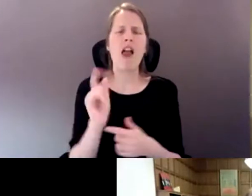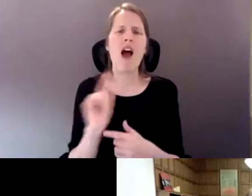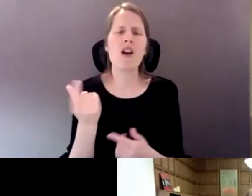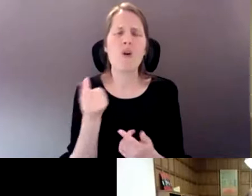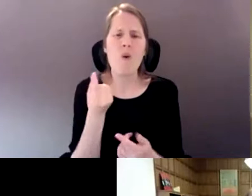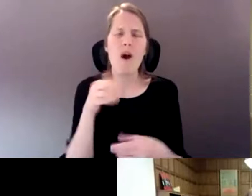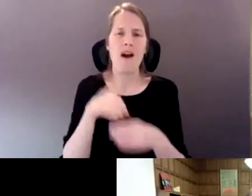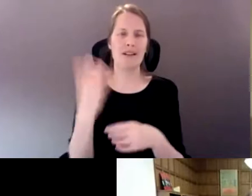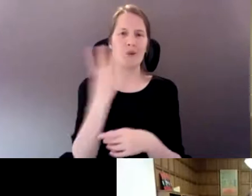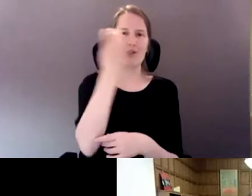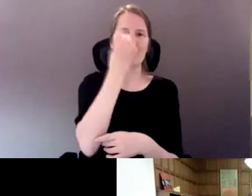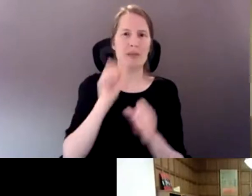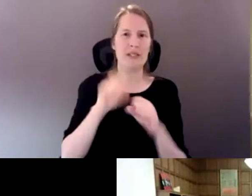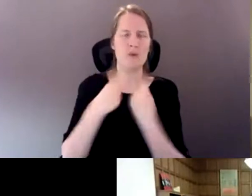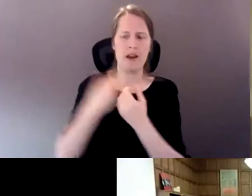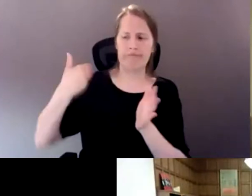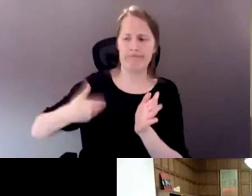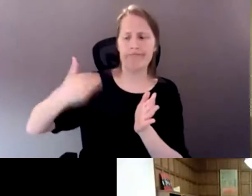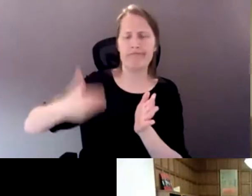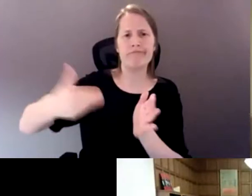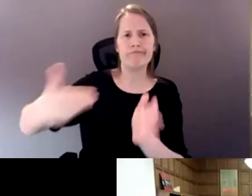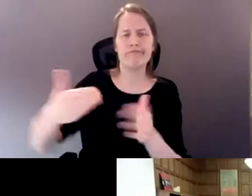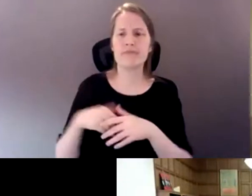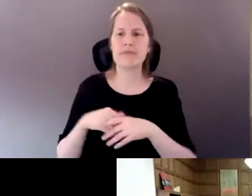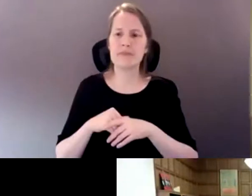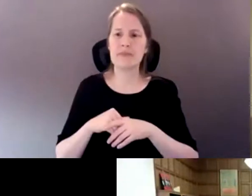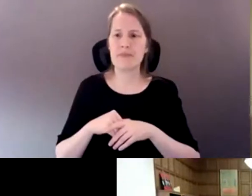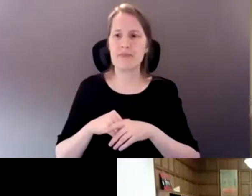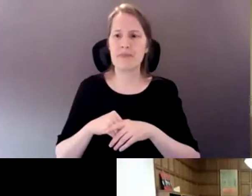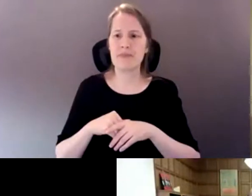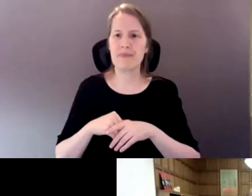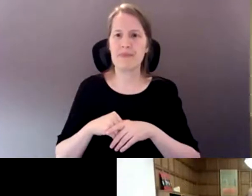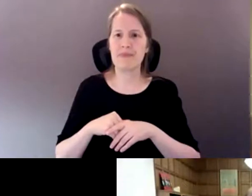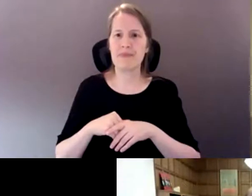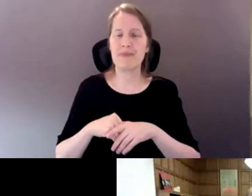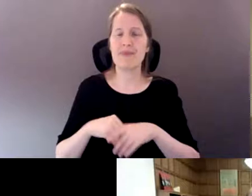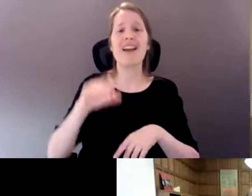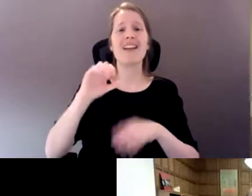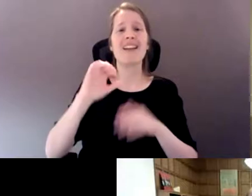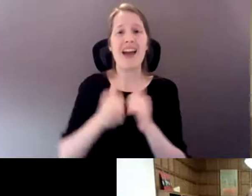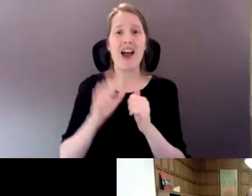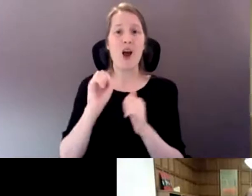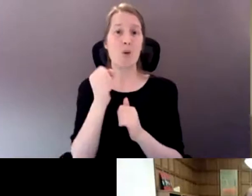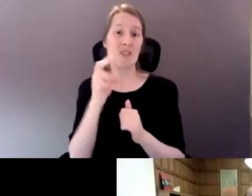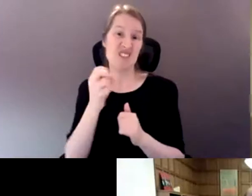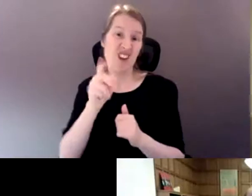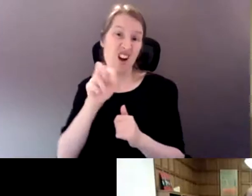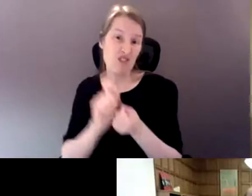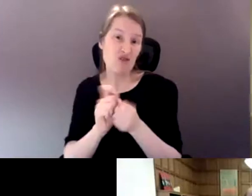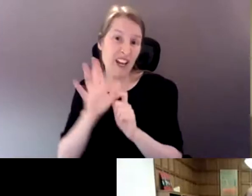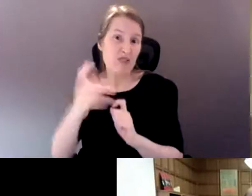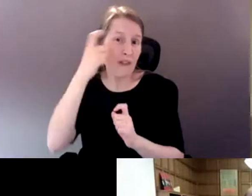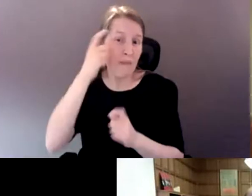European society. And I talk about how scholars can actually evolve in their views.